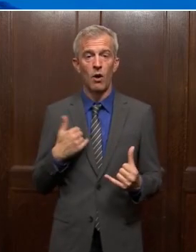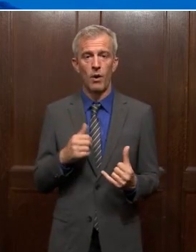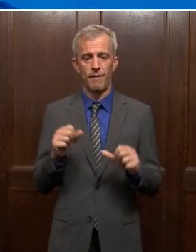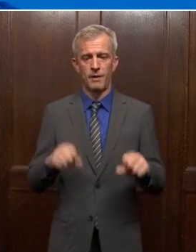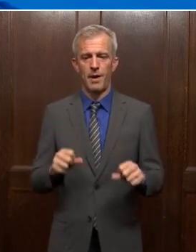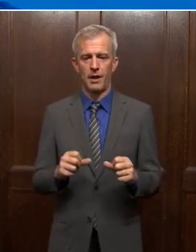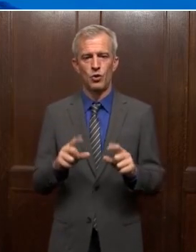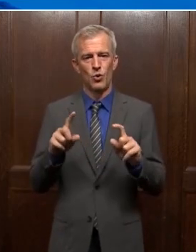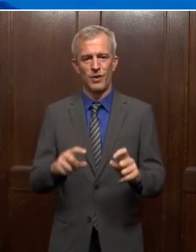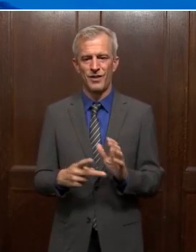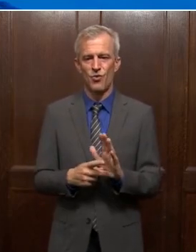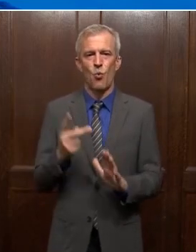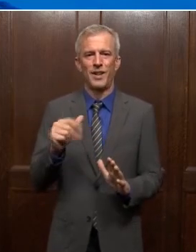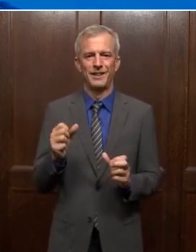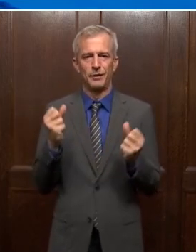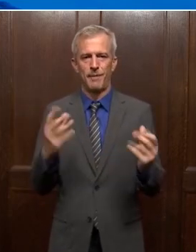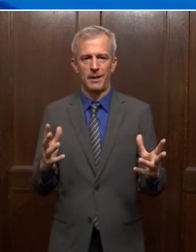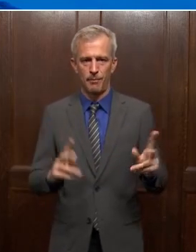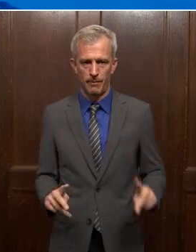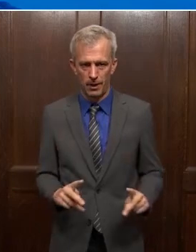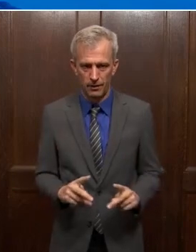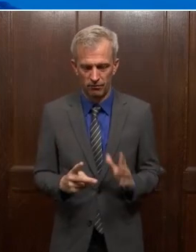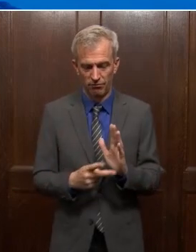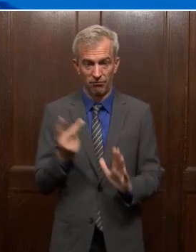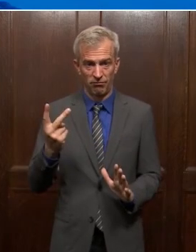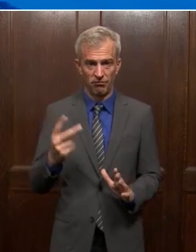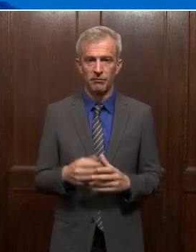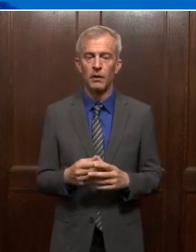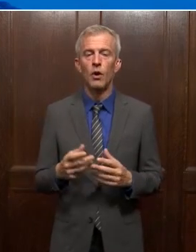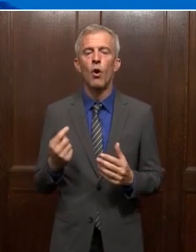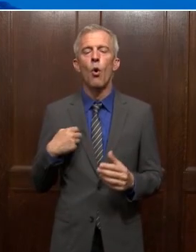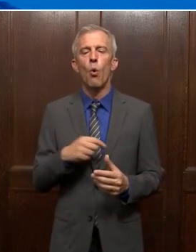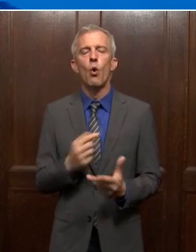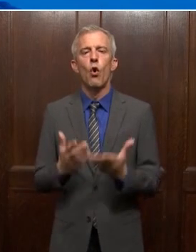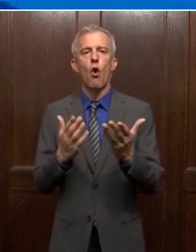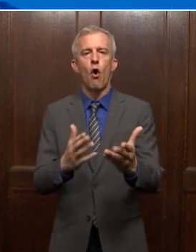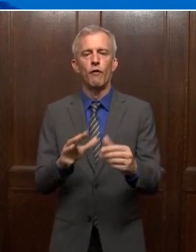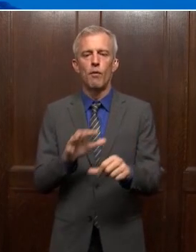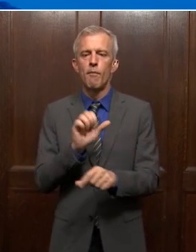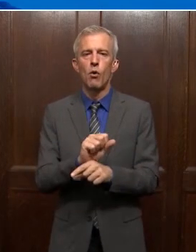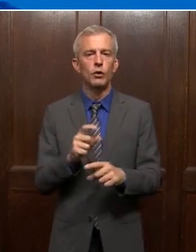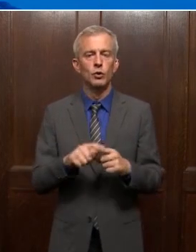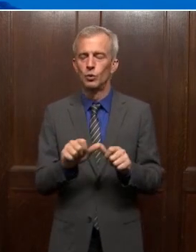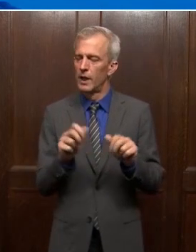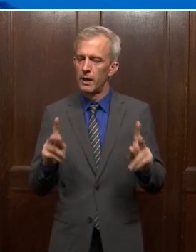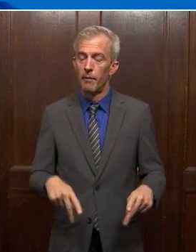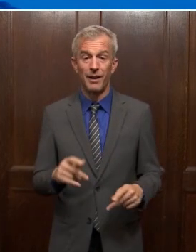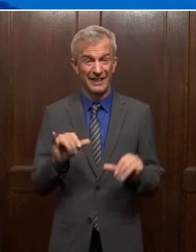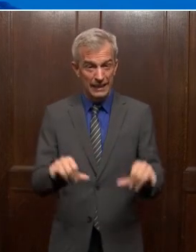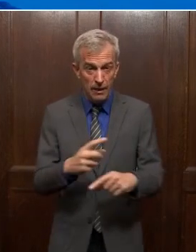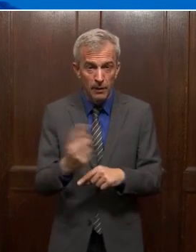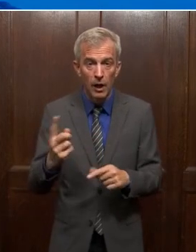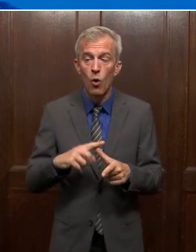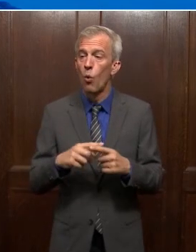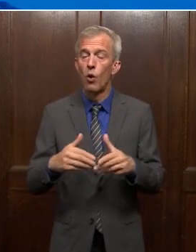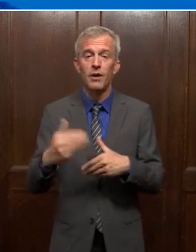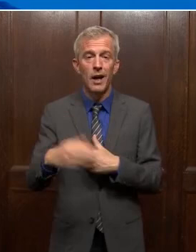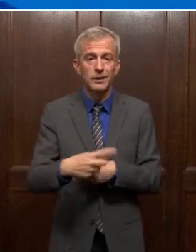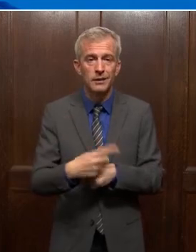people. We are offering same or next day appointments to remind everybody who has any symptoms. So get